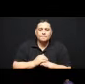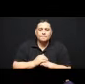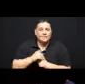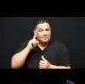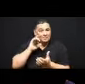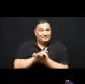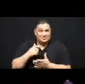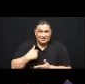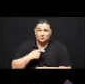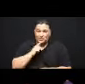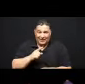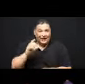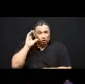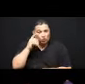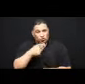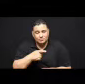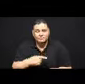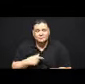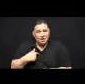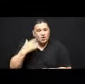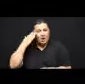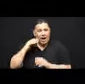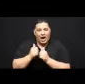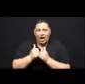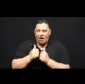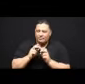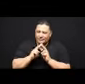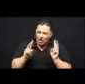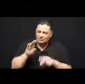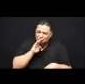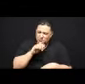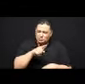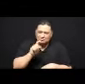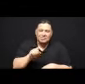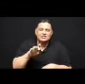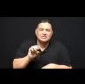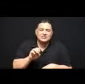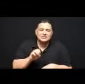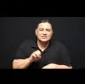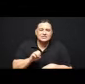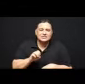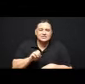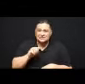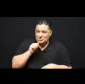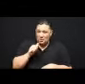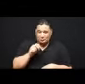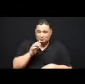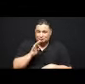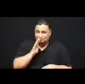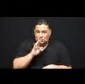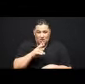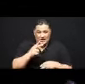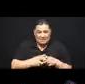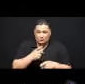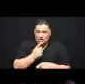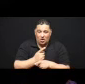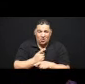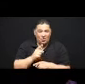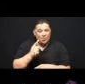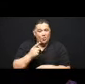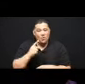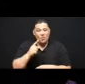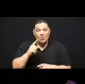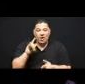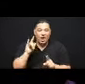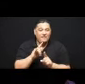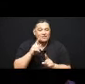how incredibly frustrated you must be. They don't even pronounce your name right. Only loving you for being a swing state. But we're not here